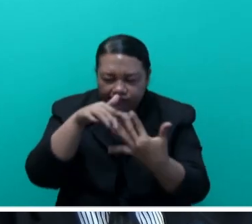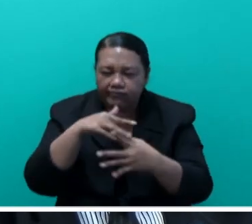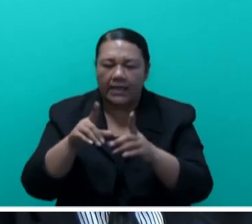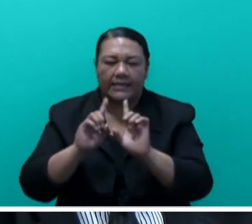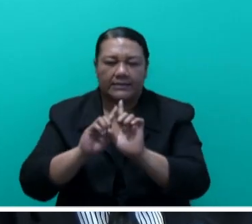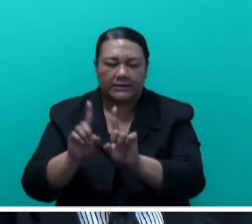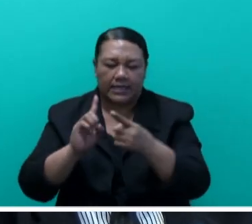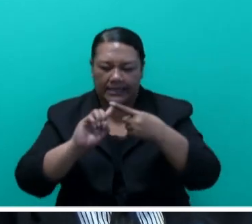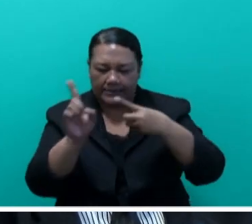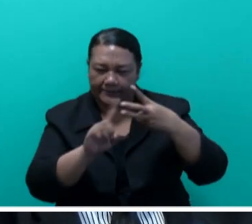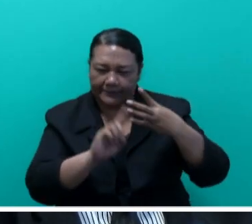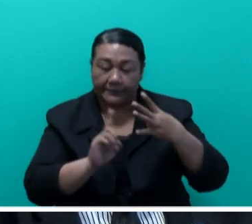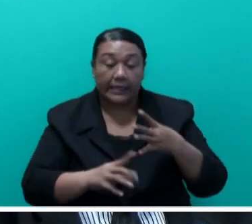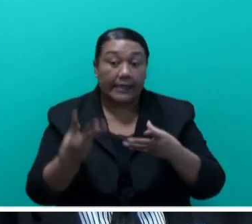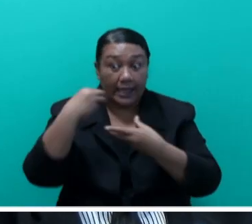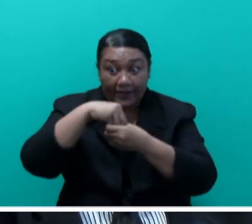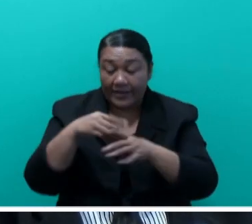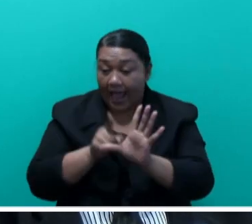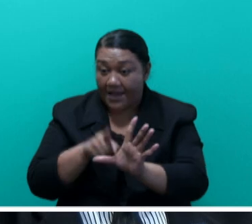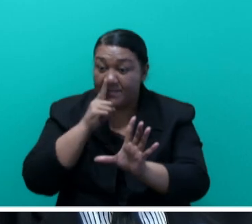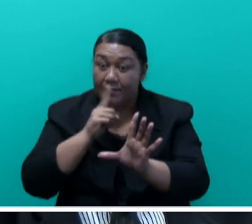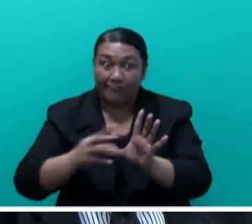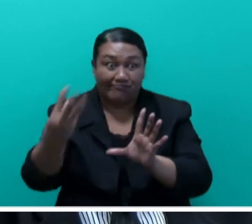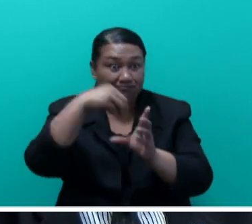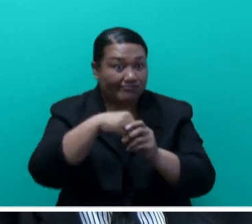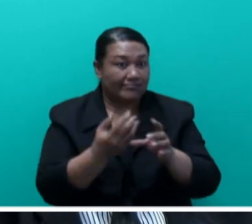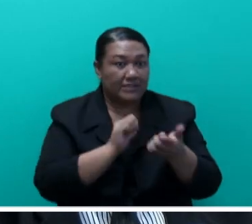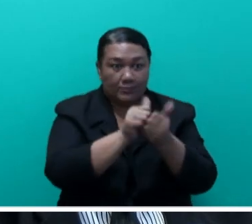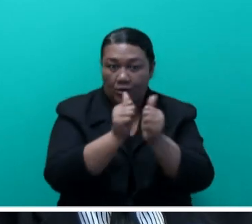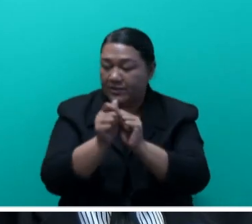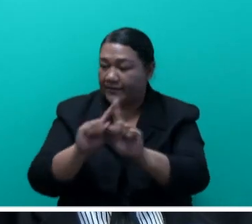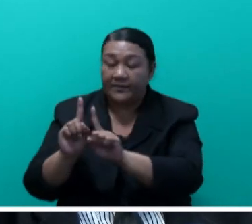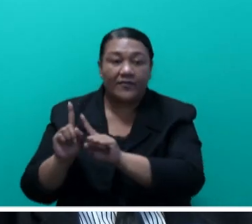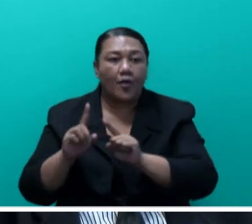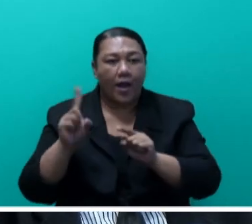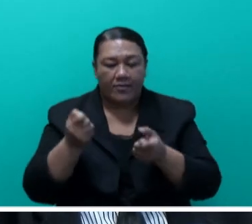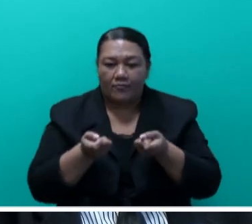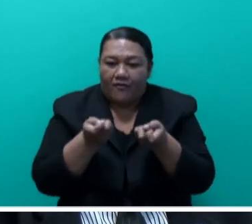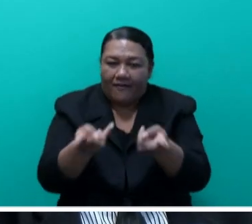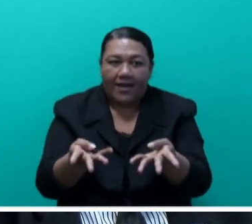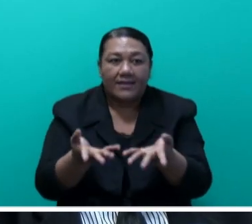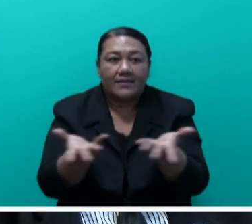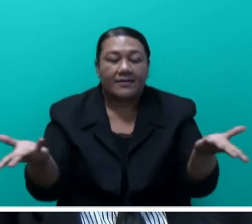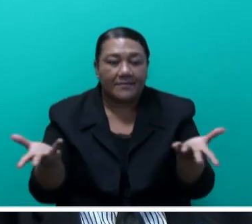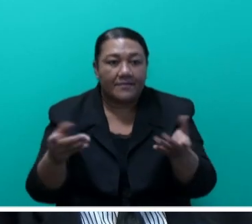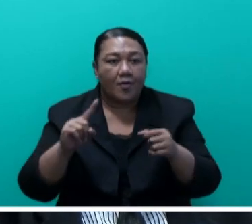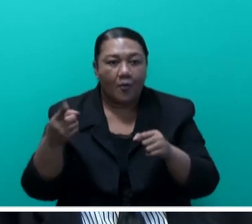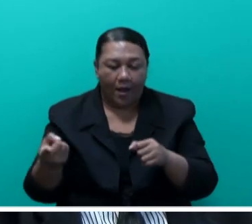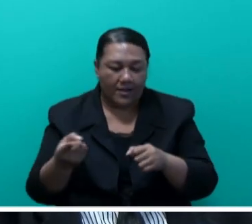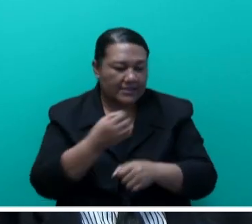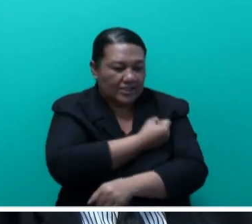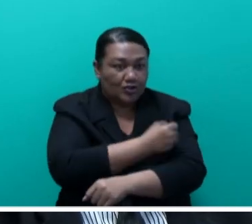By engaging young people in structured sports programs, we provide them with positive outlets for